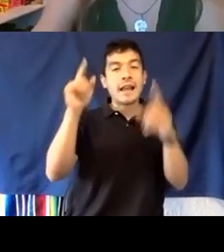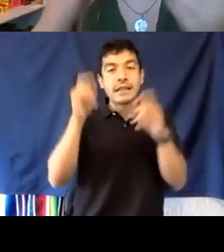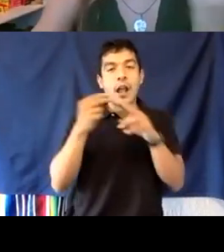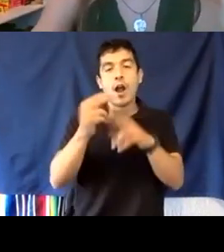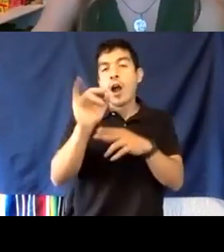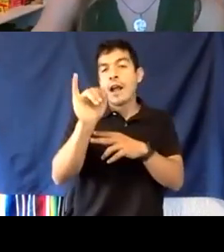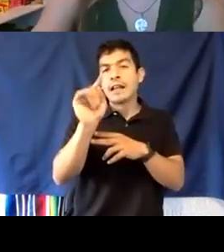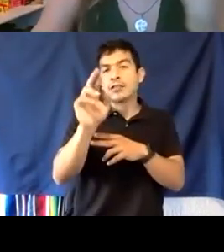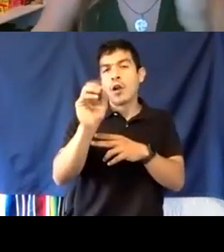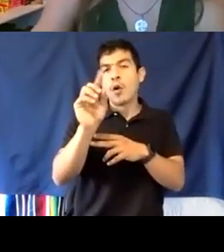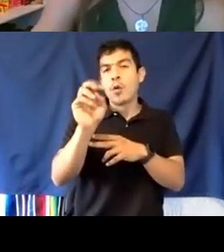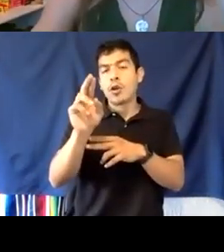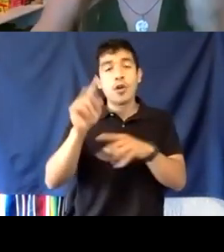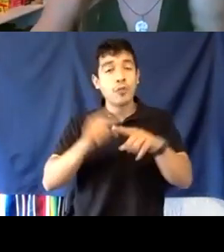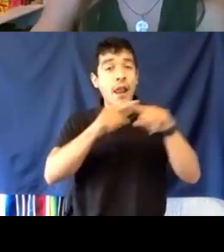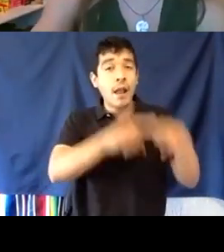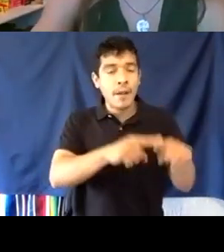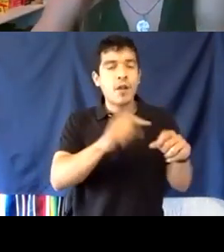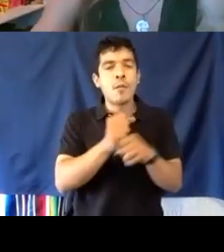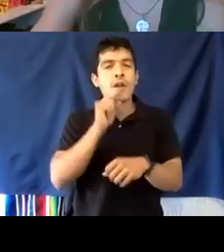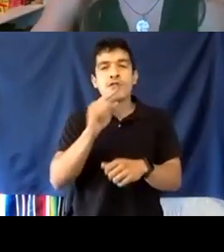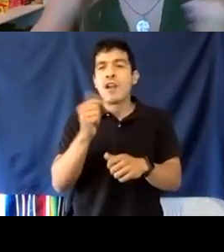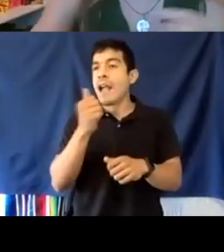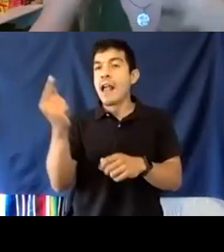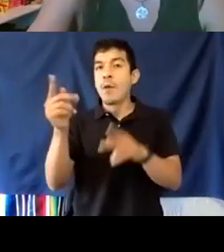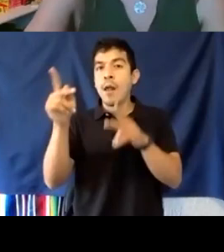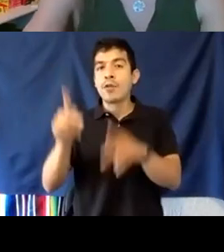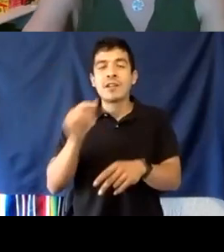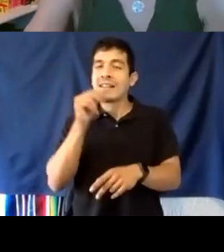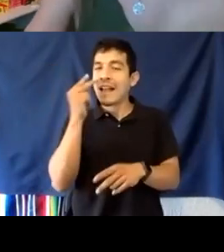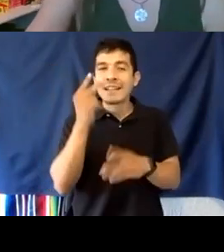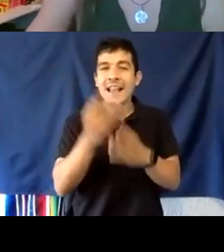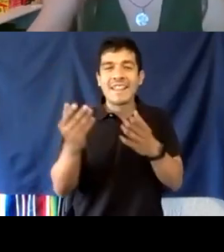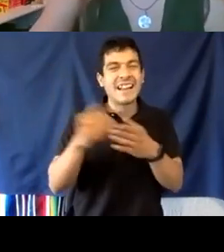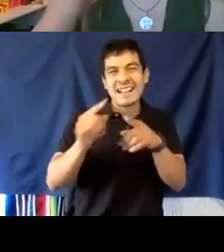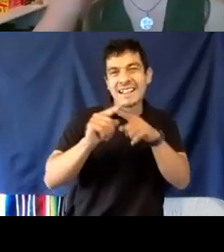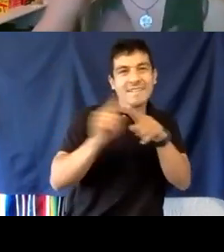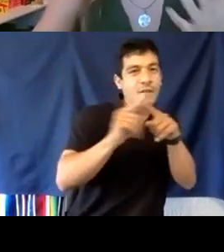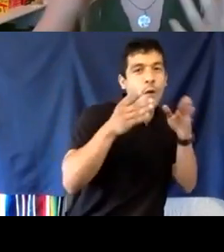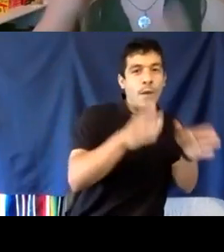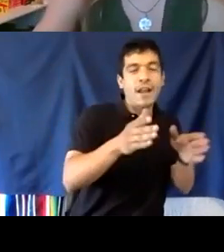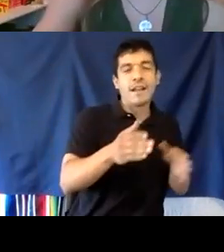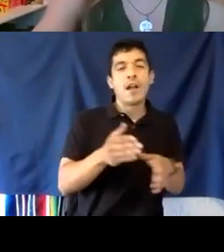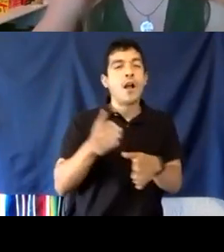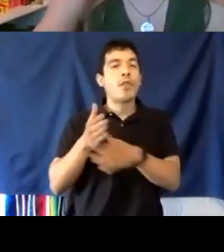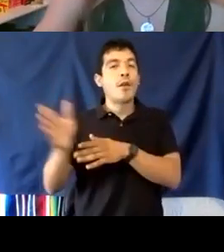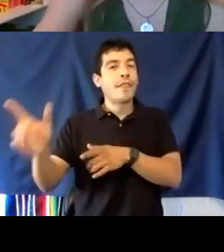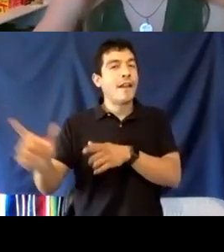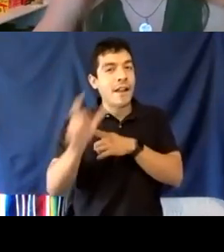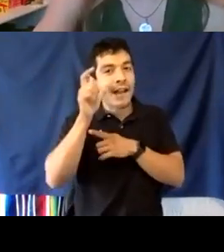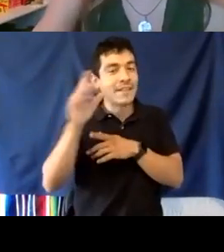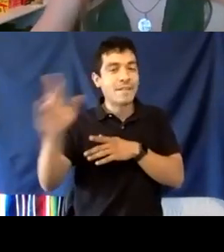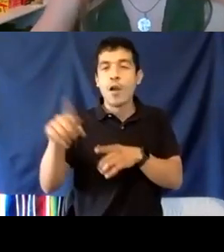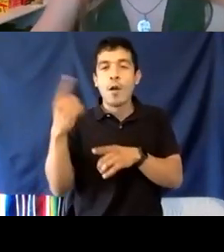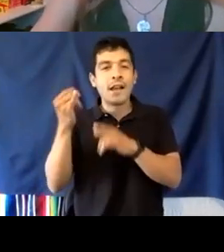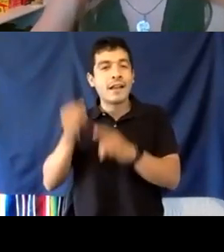to ensure that any one person is not seeing things 30 different ways through the lens only of their own individual